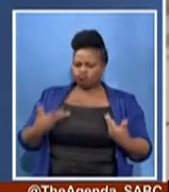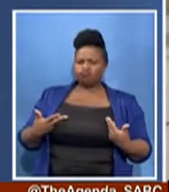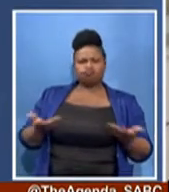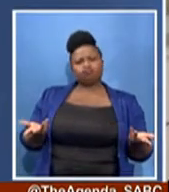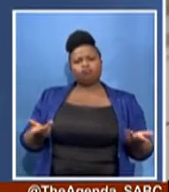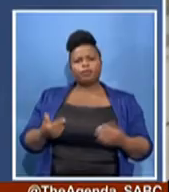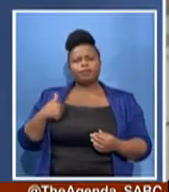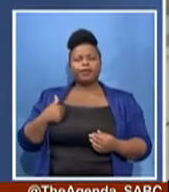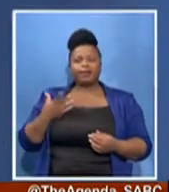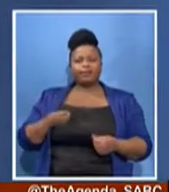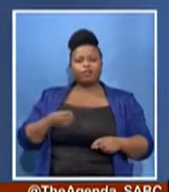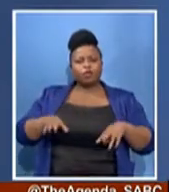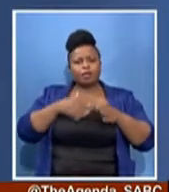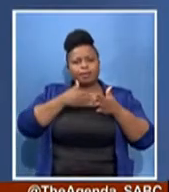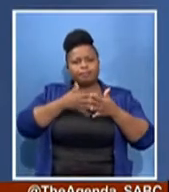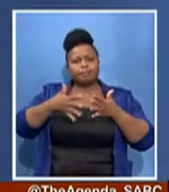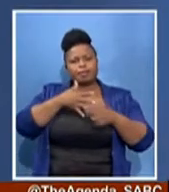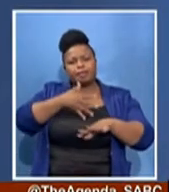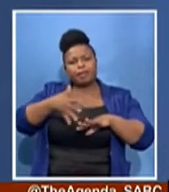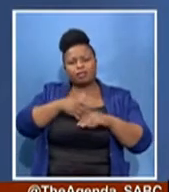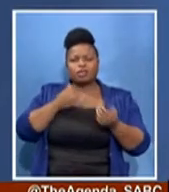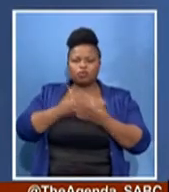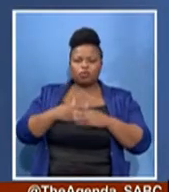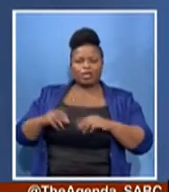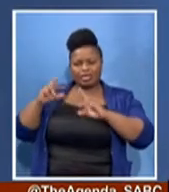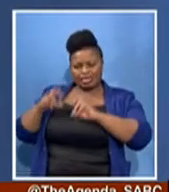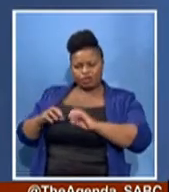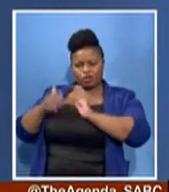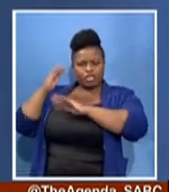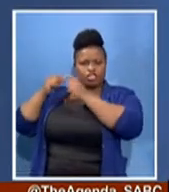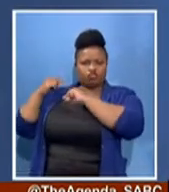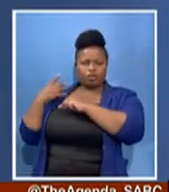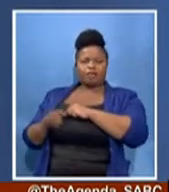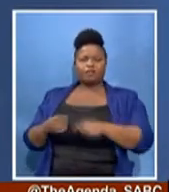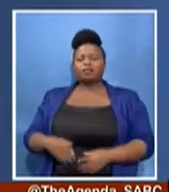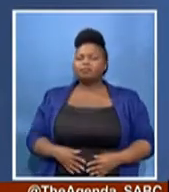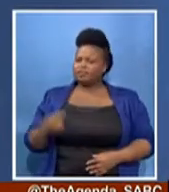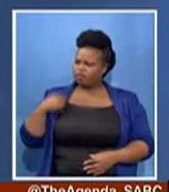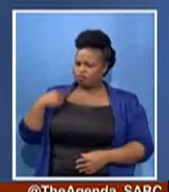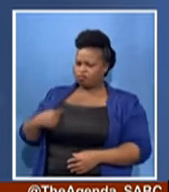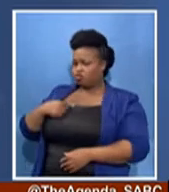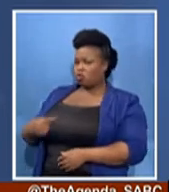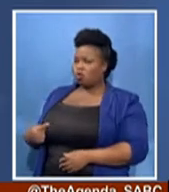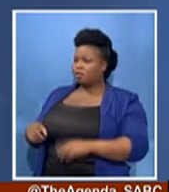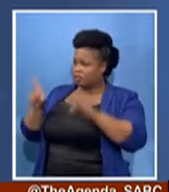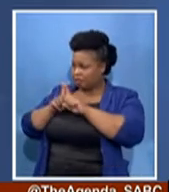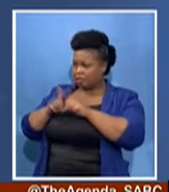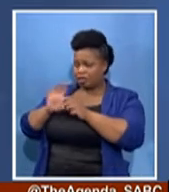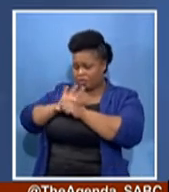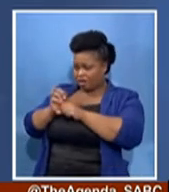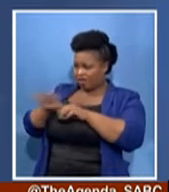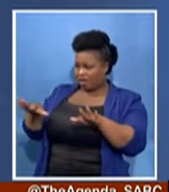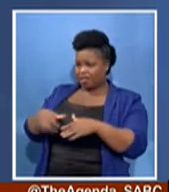past history of a clot. And correct me if I'm wrong, Prof. COVID itself causes clots in the lungs,